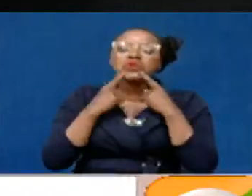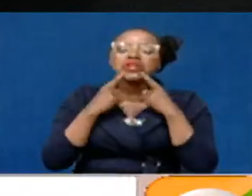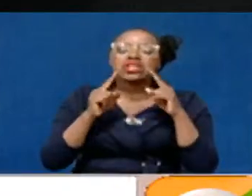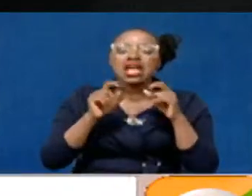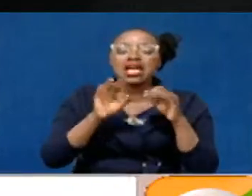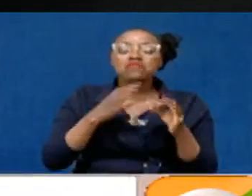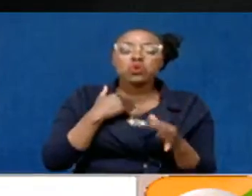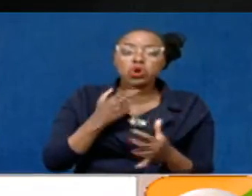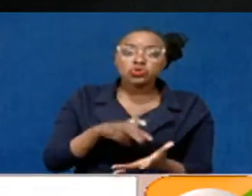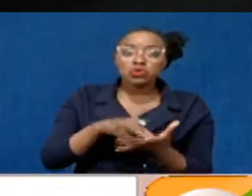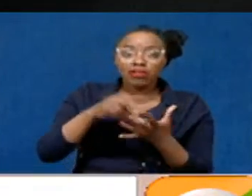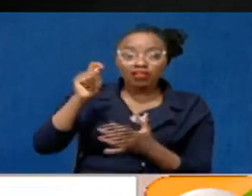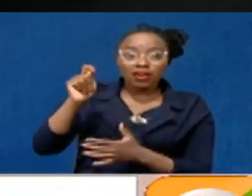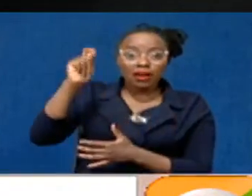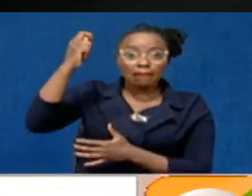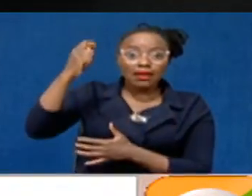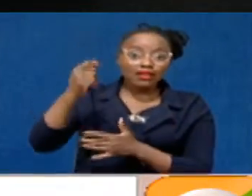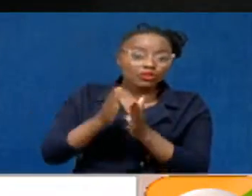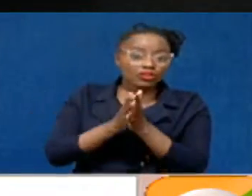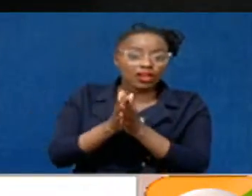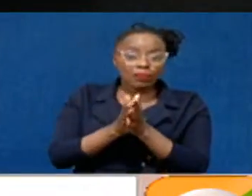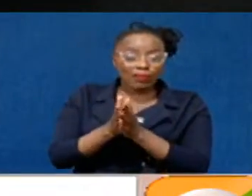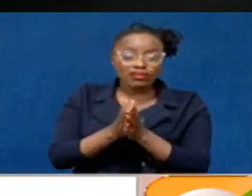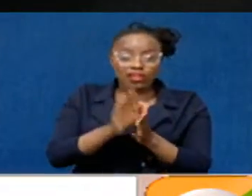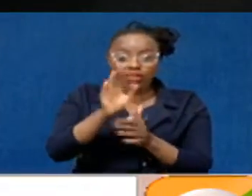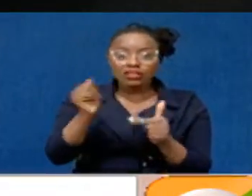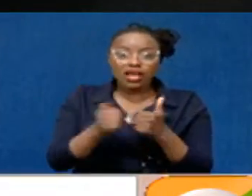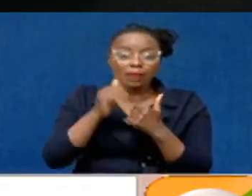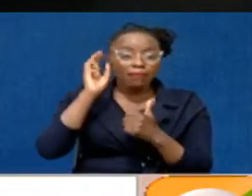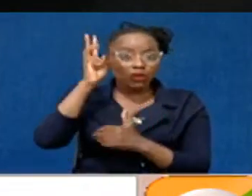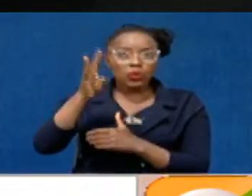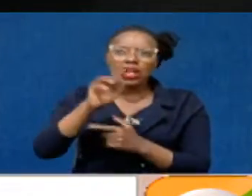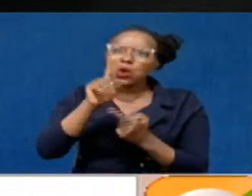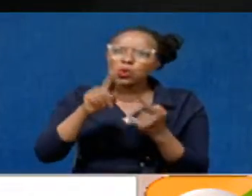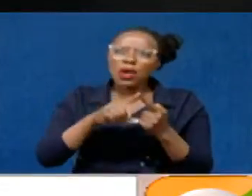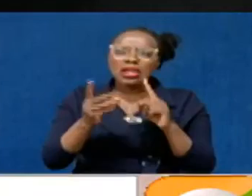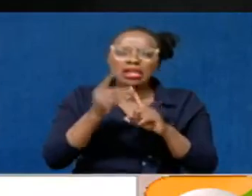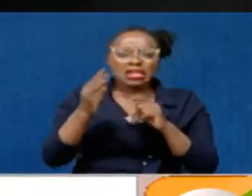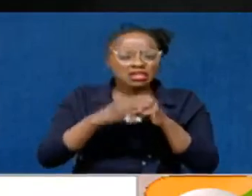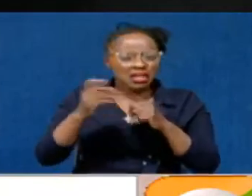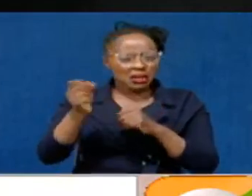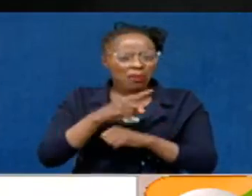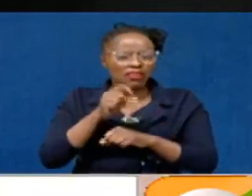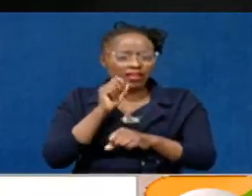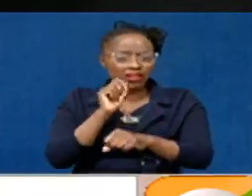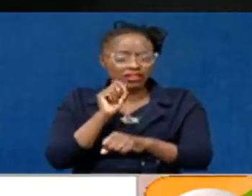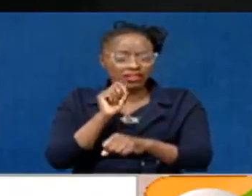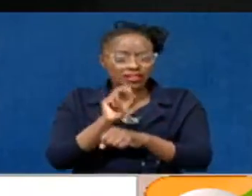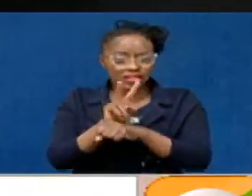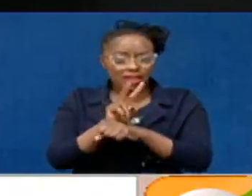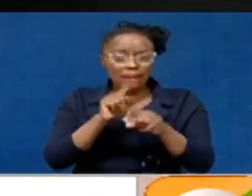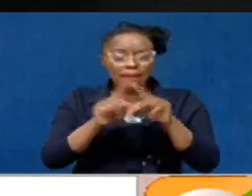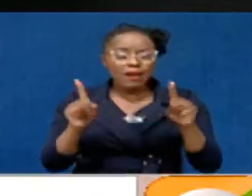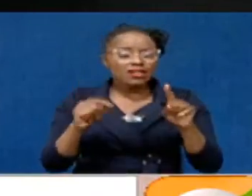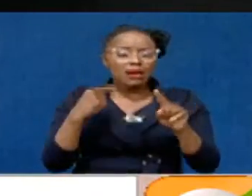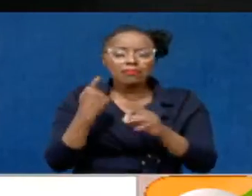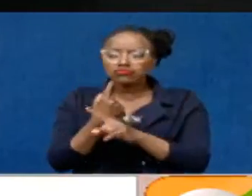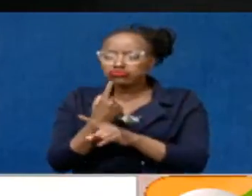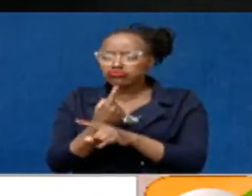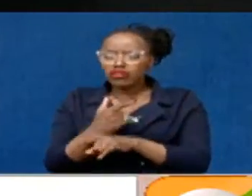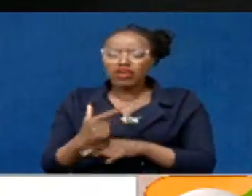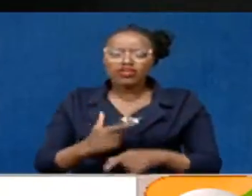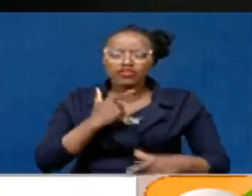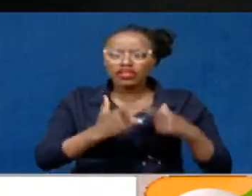his presidential ambition, and that is going to happen supposedly on the 9th of December. But yet he has traversed the country as